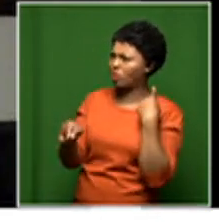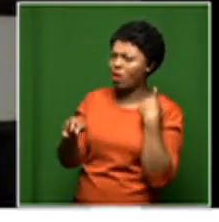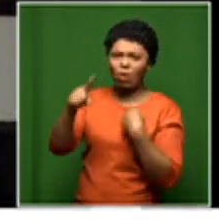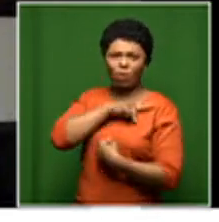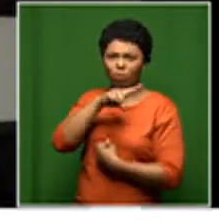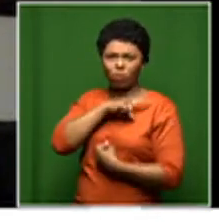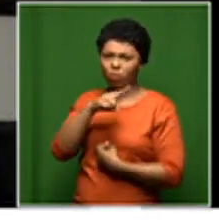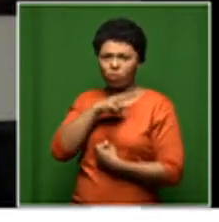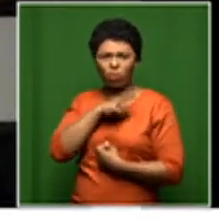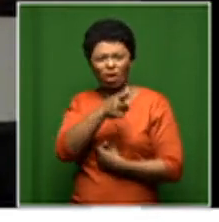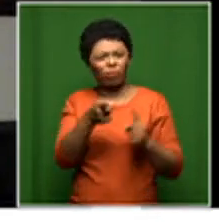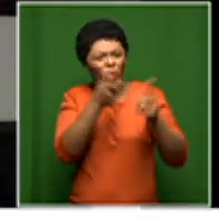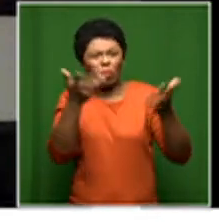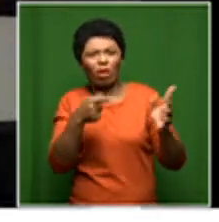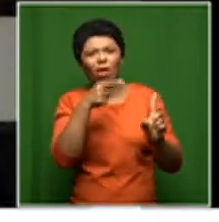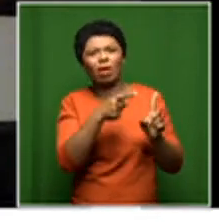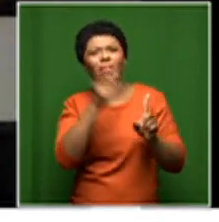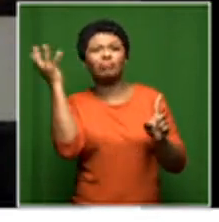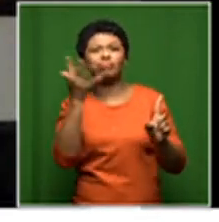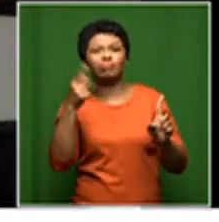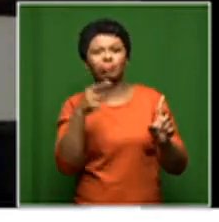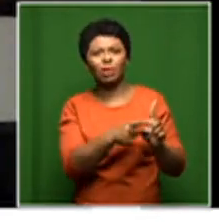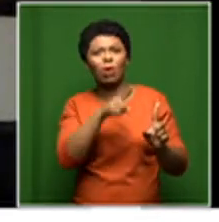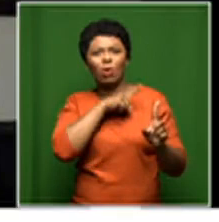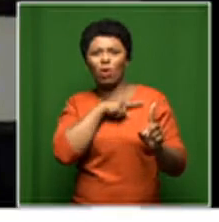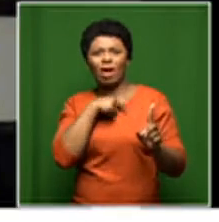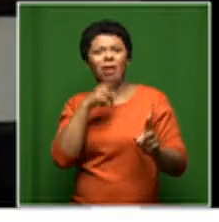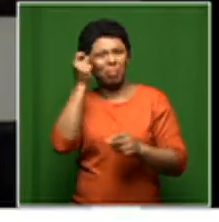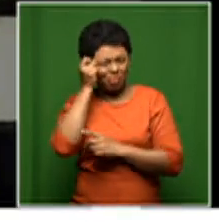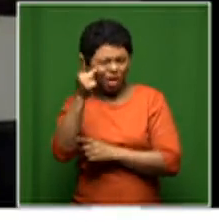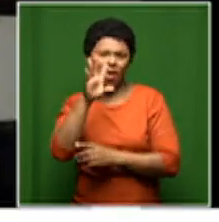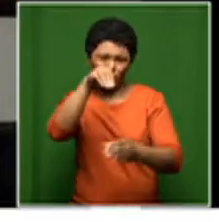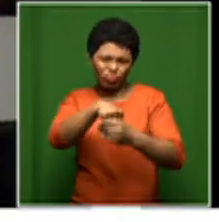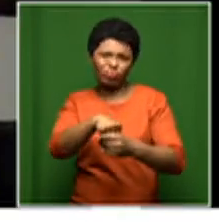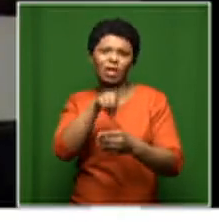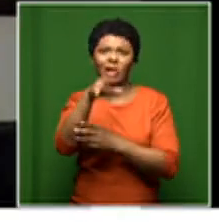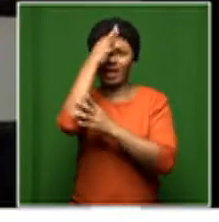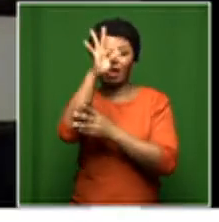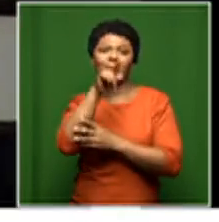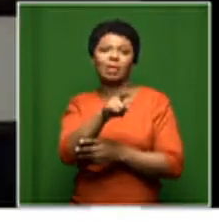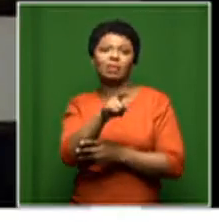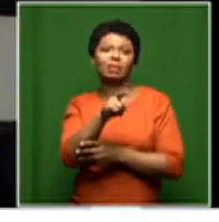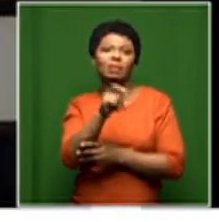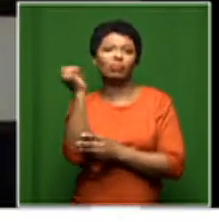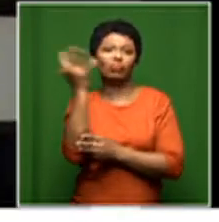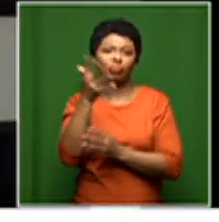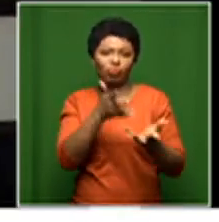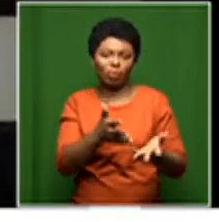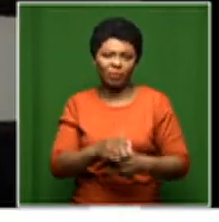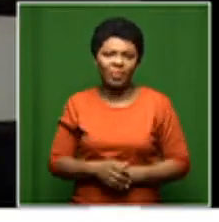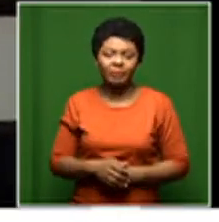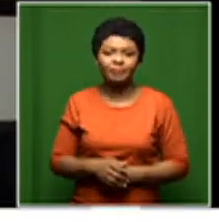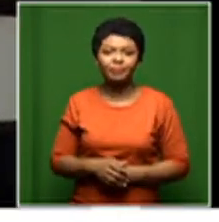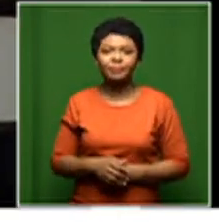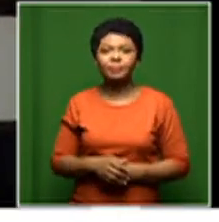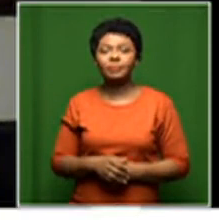from. And we understood that this was the corruption allegation, or not a corruption, sorry, the governance breach that they were talking about. So